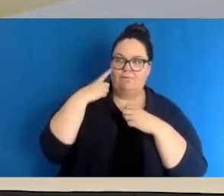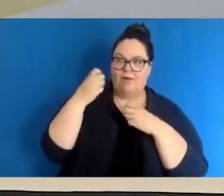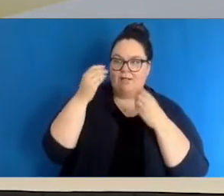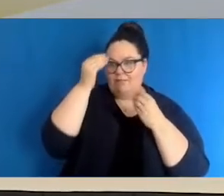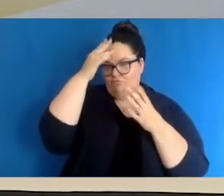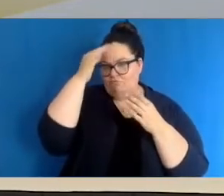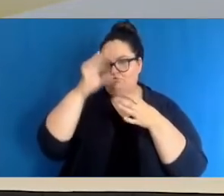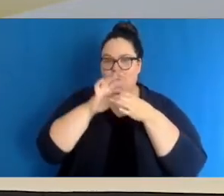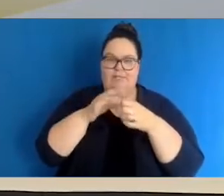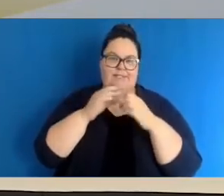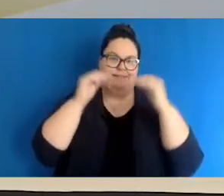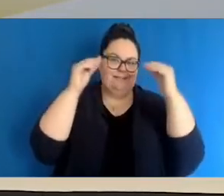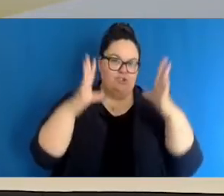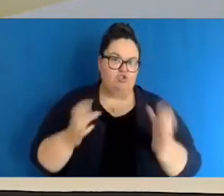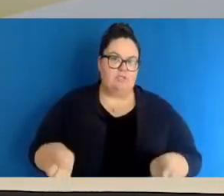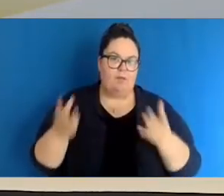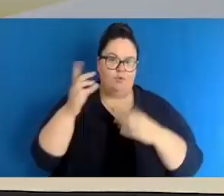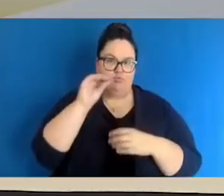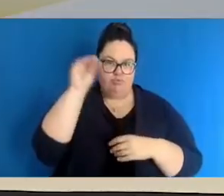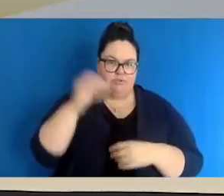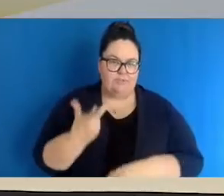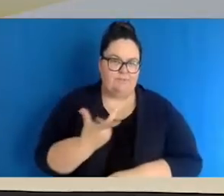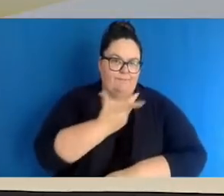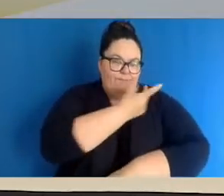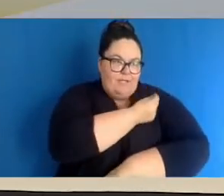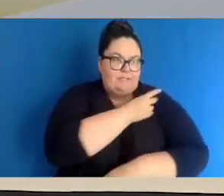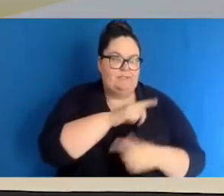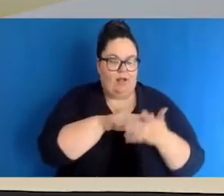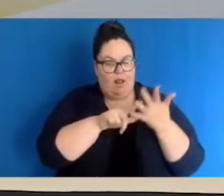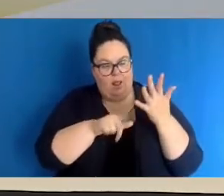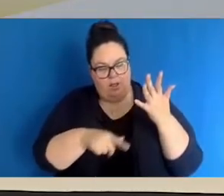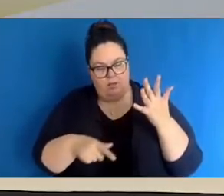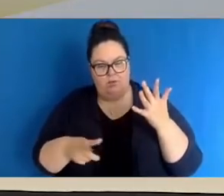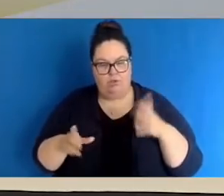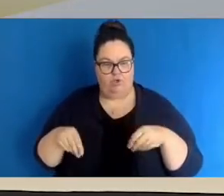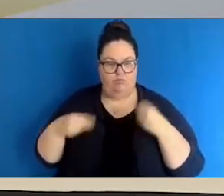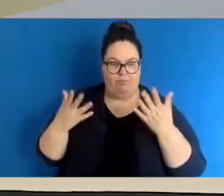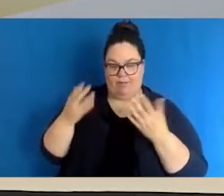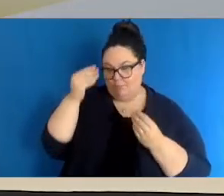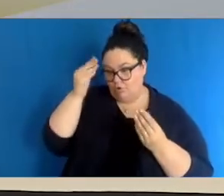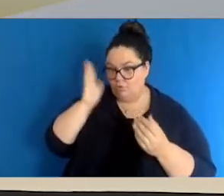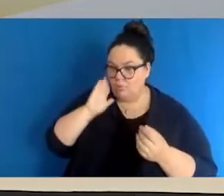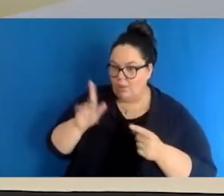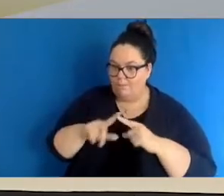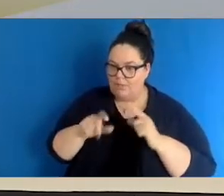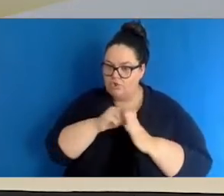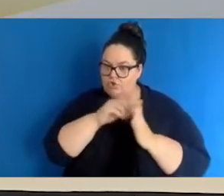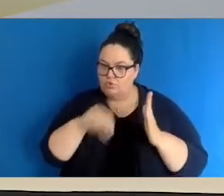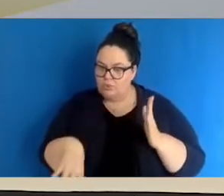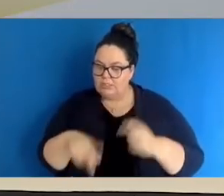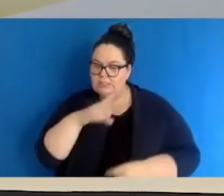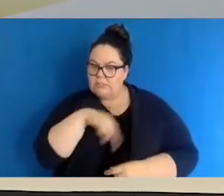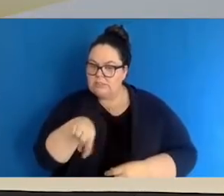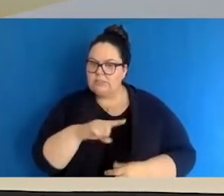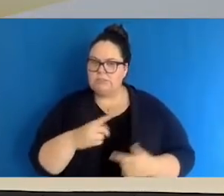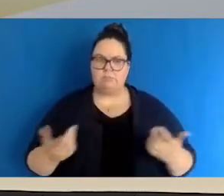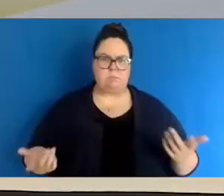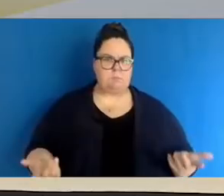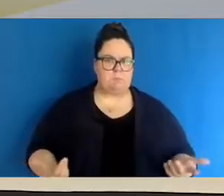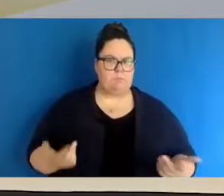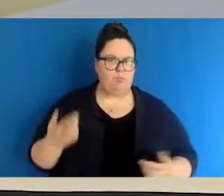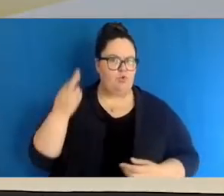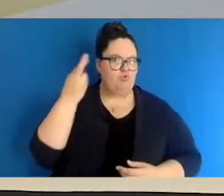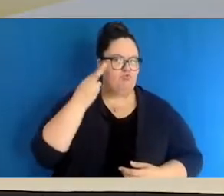teacher vaccination rate for staff. You know, you'll be providing data about the number of students, but what is the